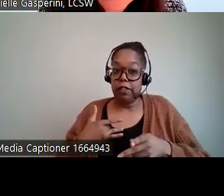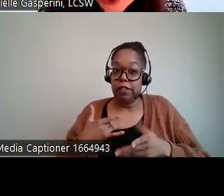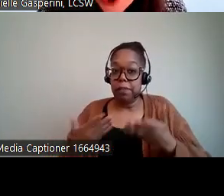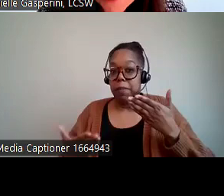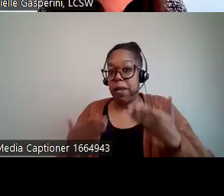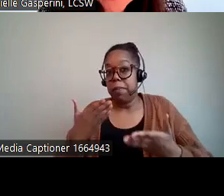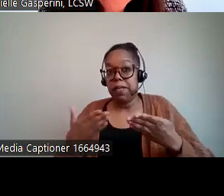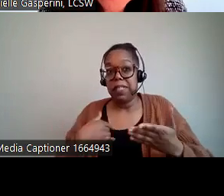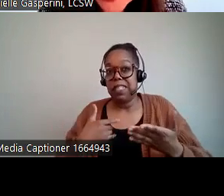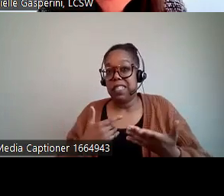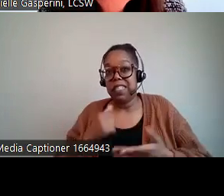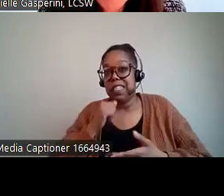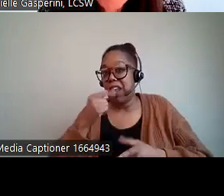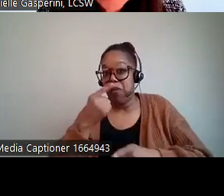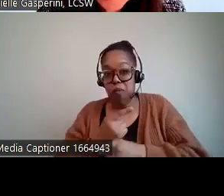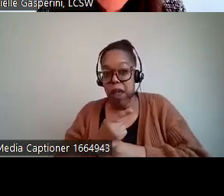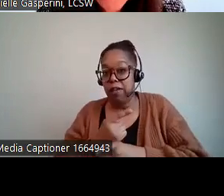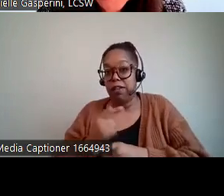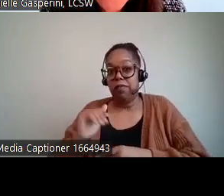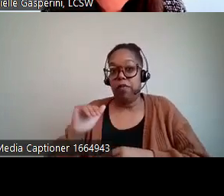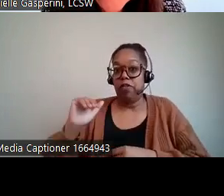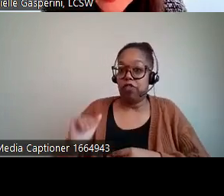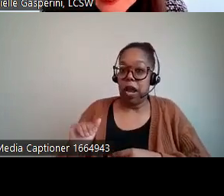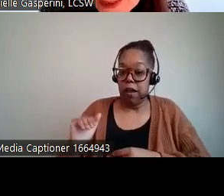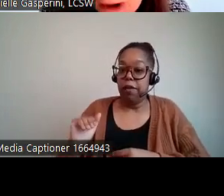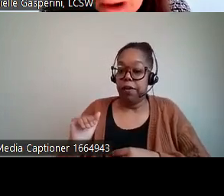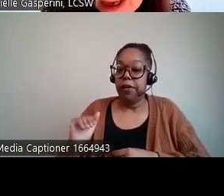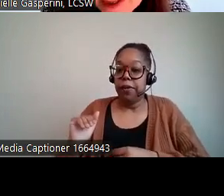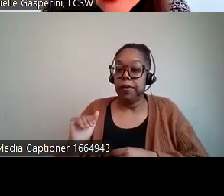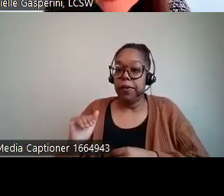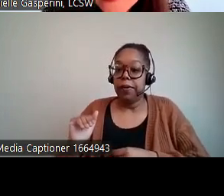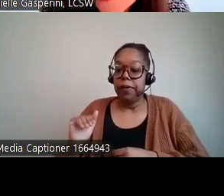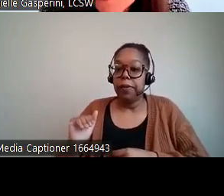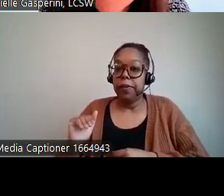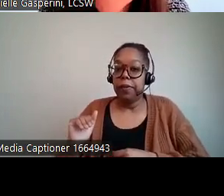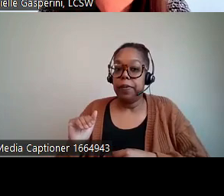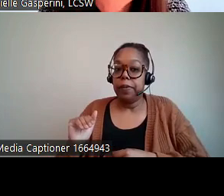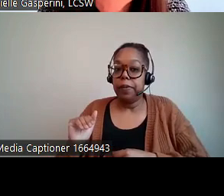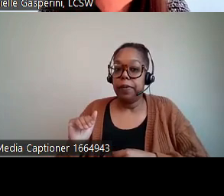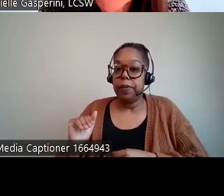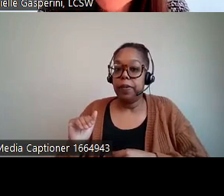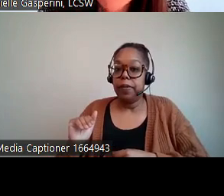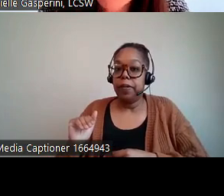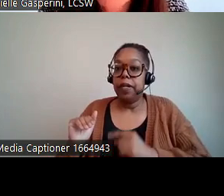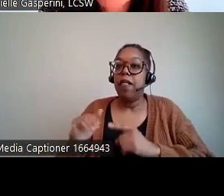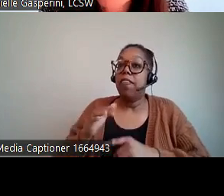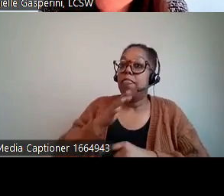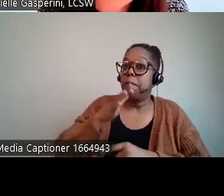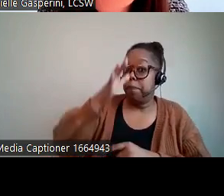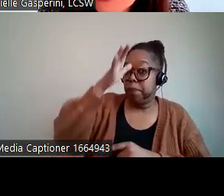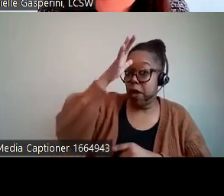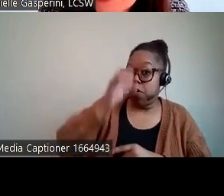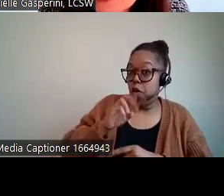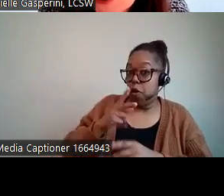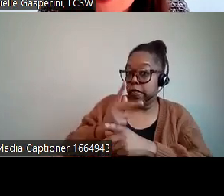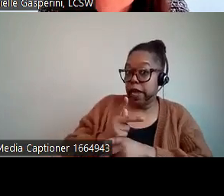something that's off with their child, that they are the expert on their child. And that's